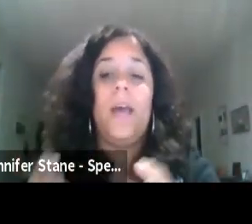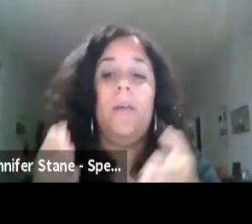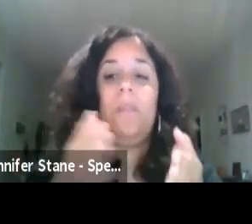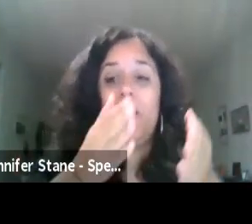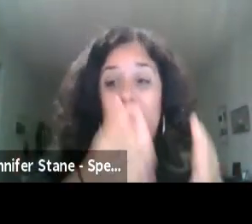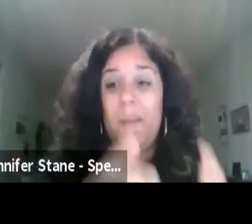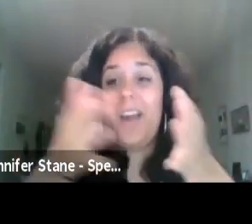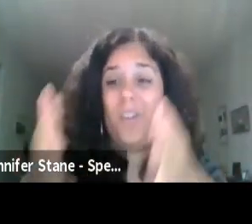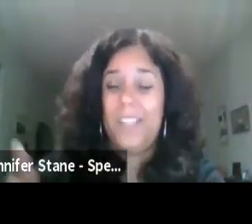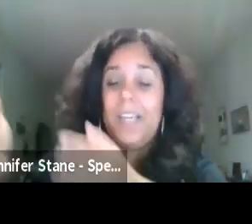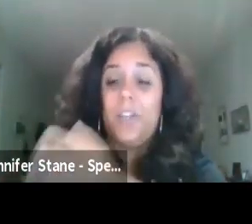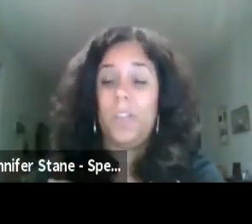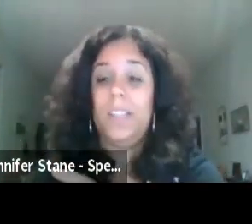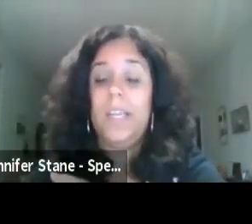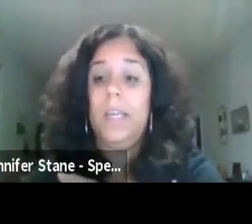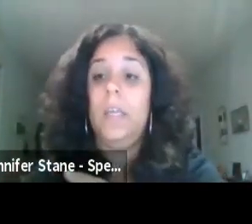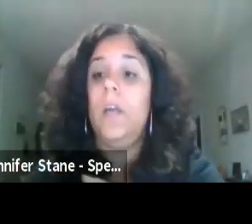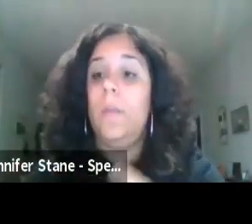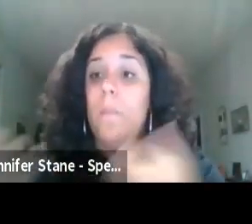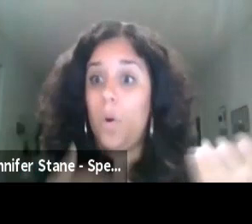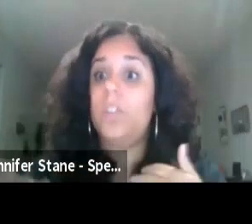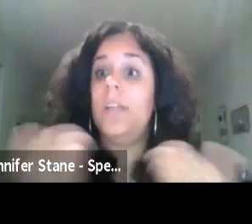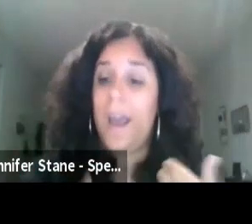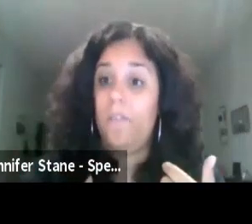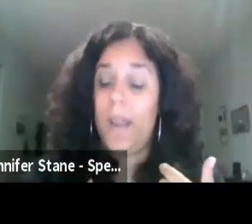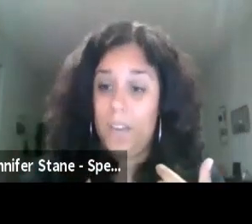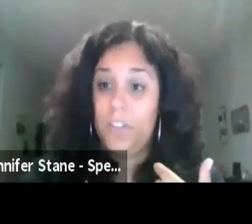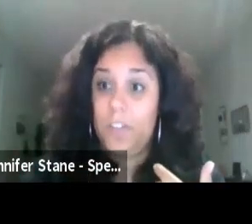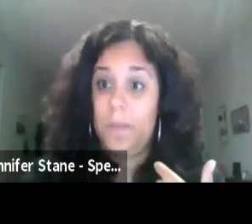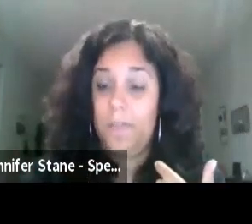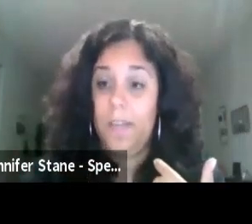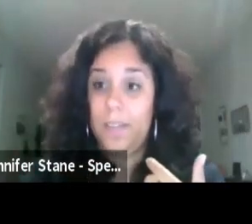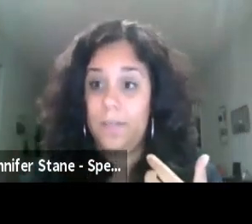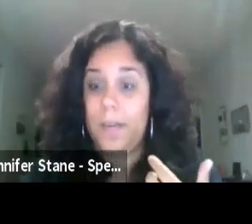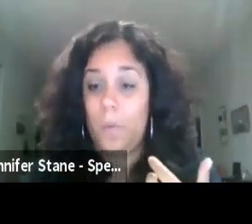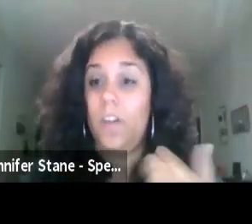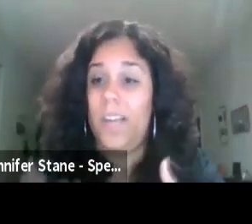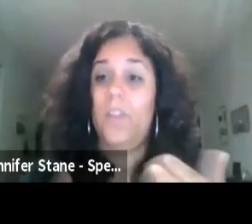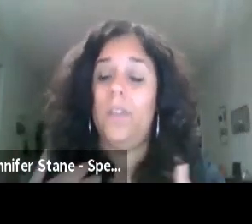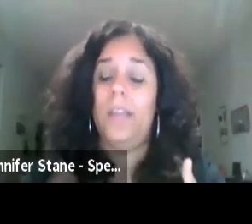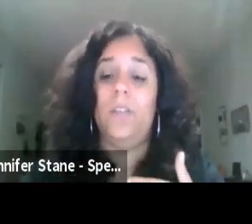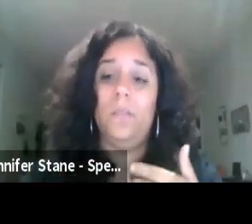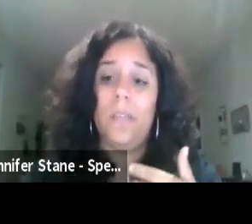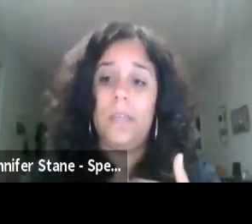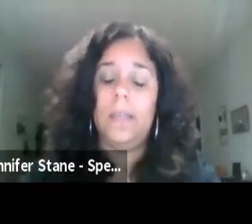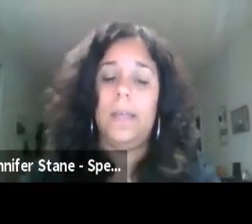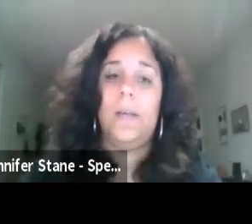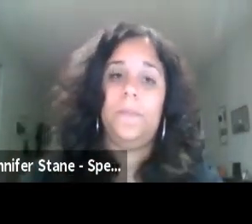about that? Maybe how do I schedule it to get the most out of my insurance benefits? We learn how to do that